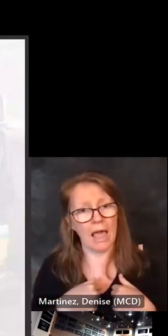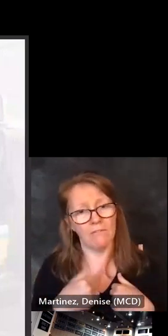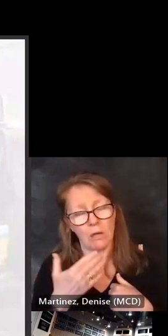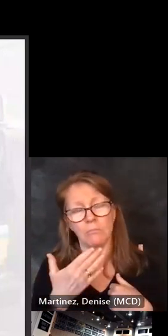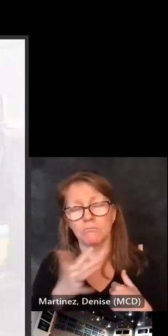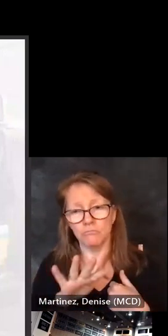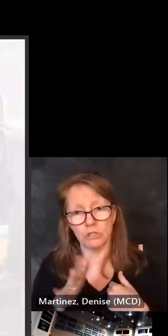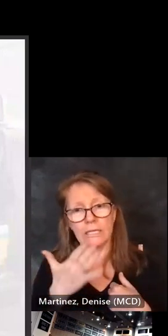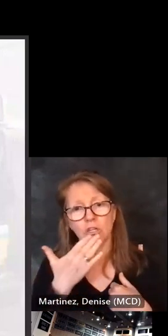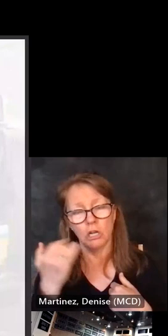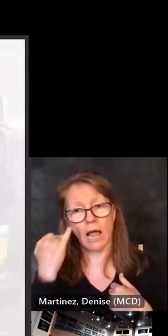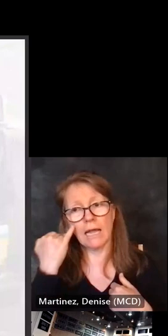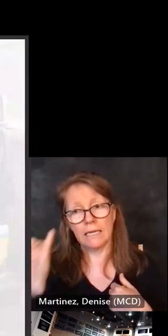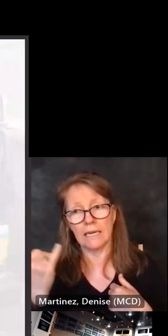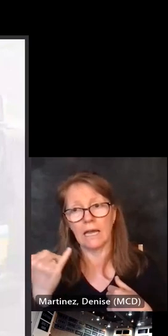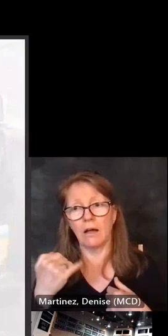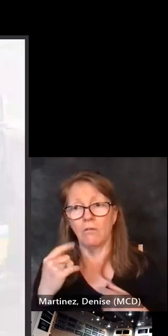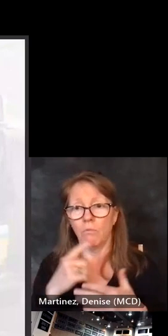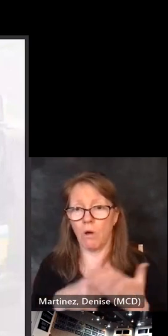talking about.